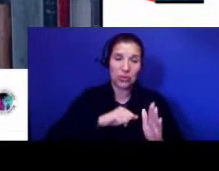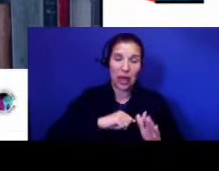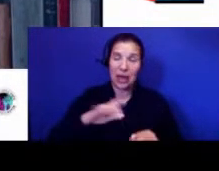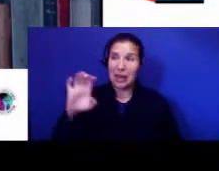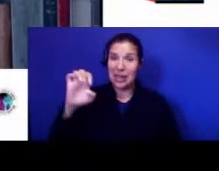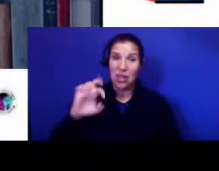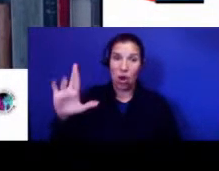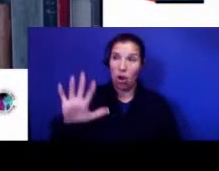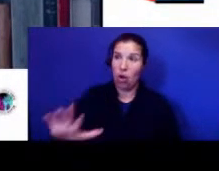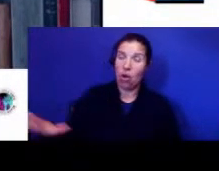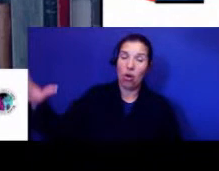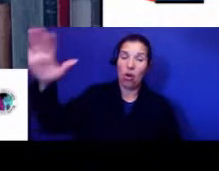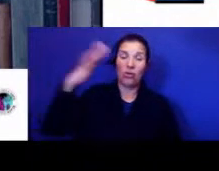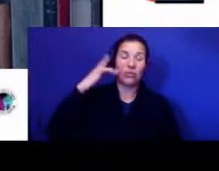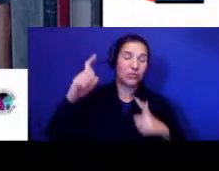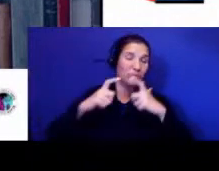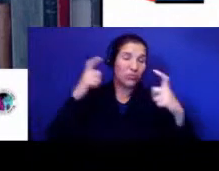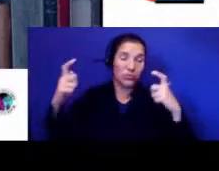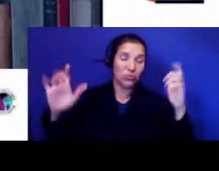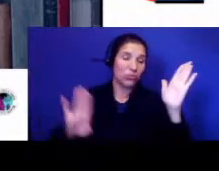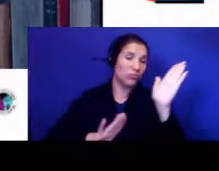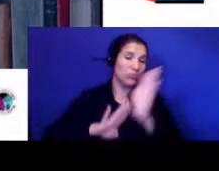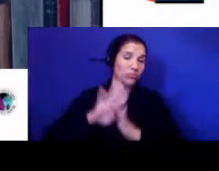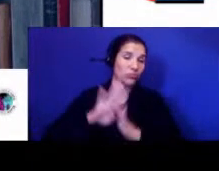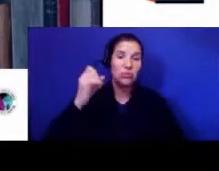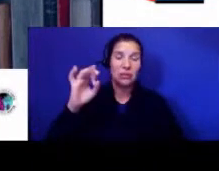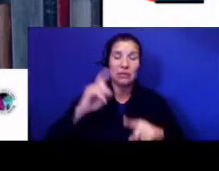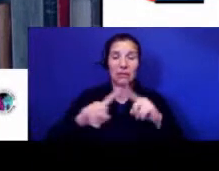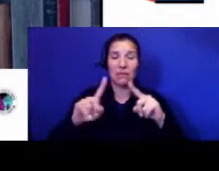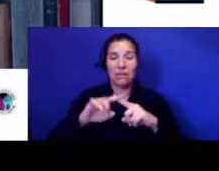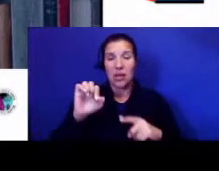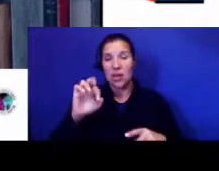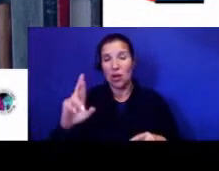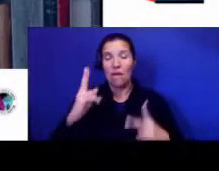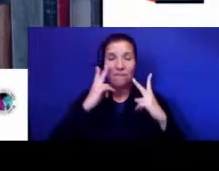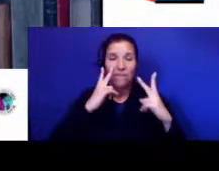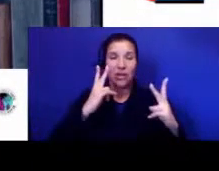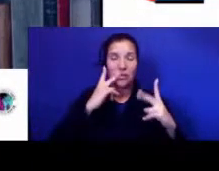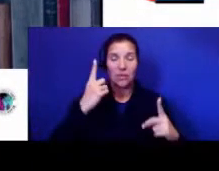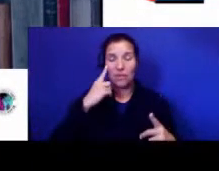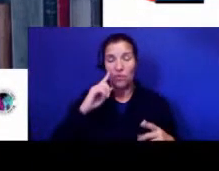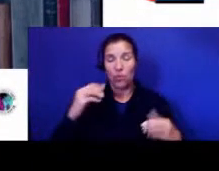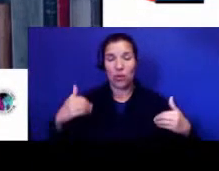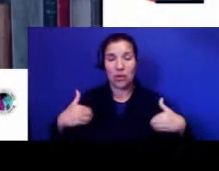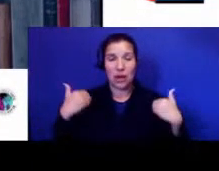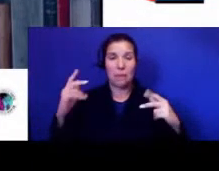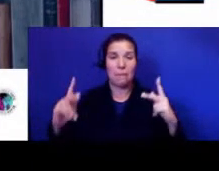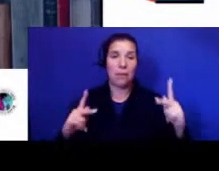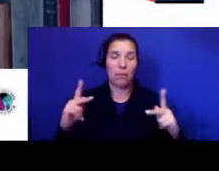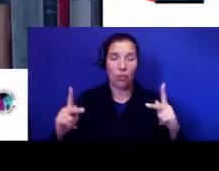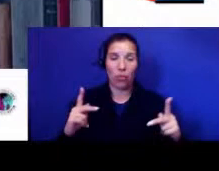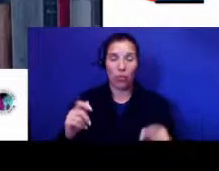country saw a significant increase in the number of ER visits for mental health reasons in young people.